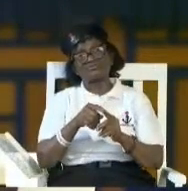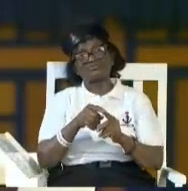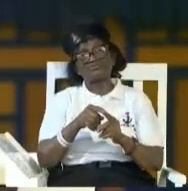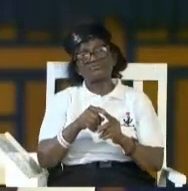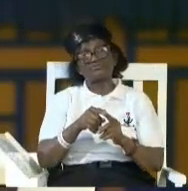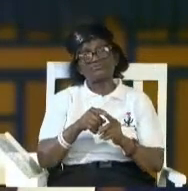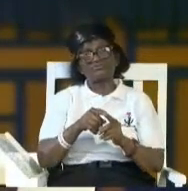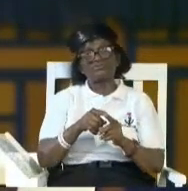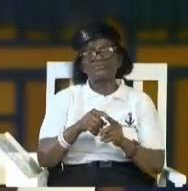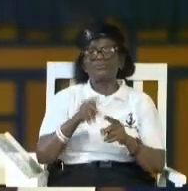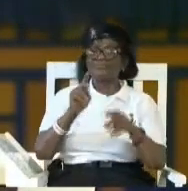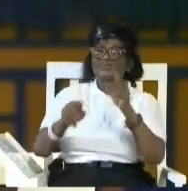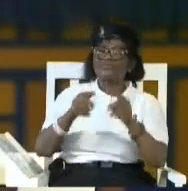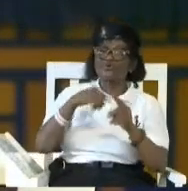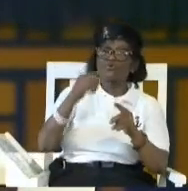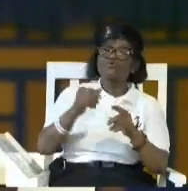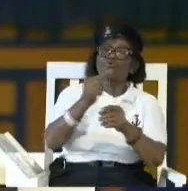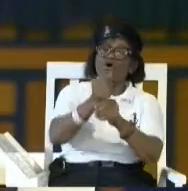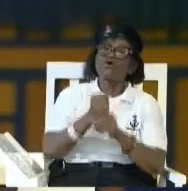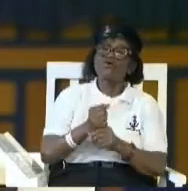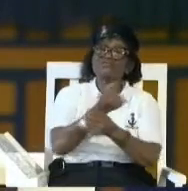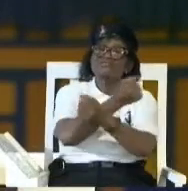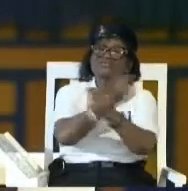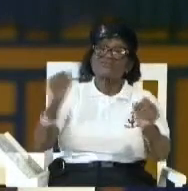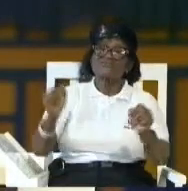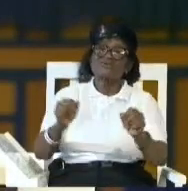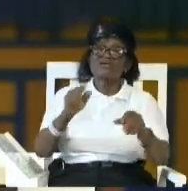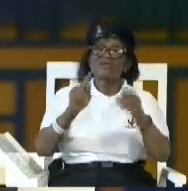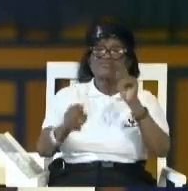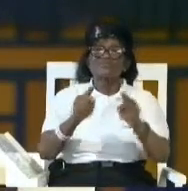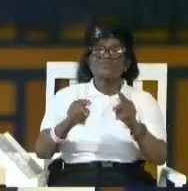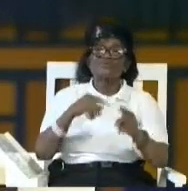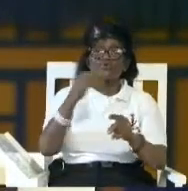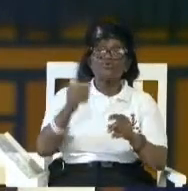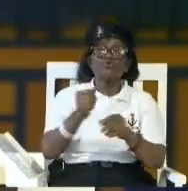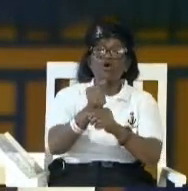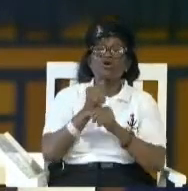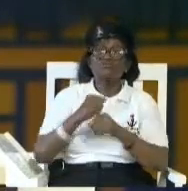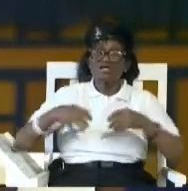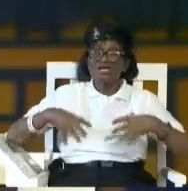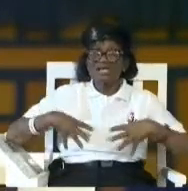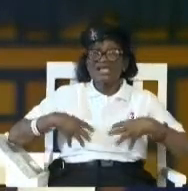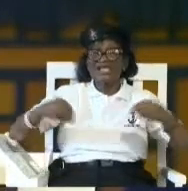people who got saved, people who got healed.